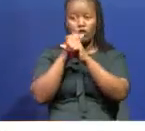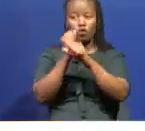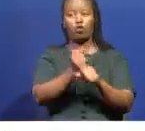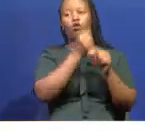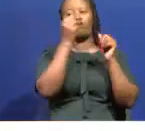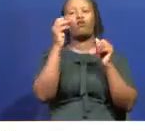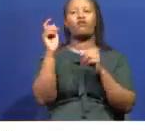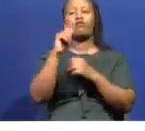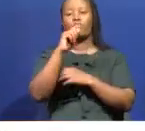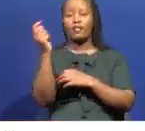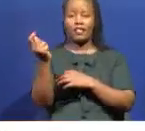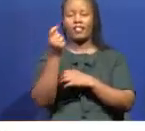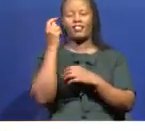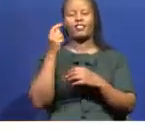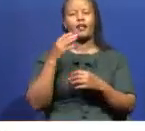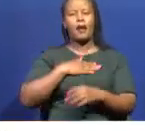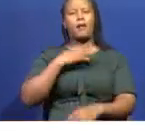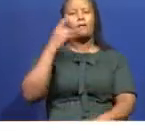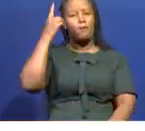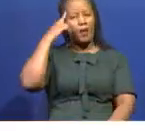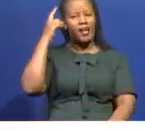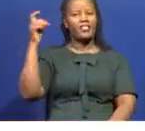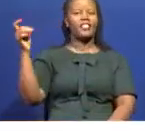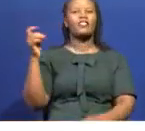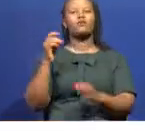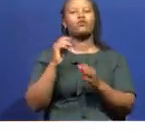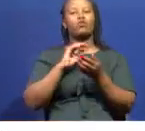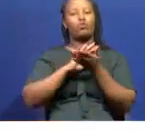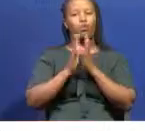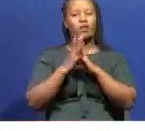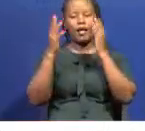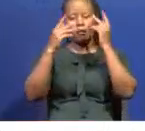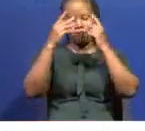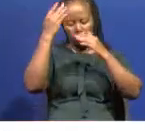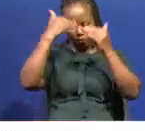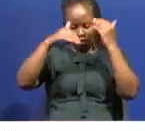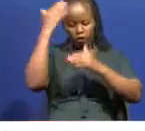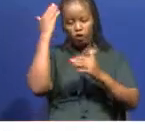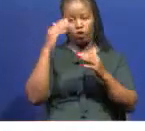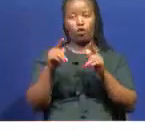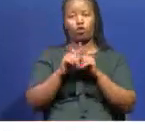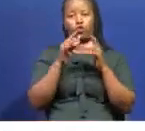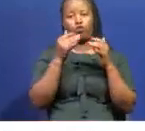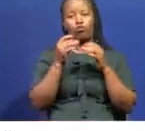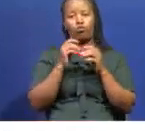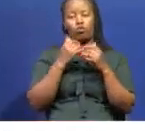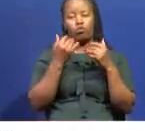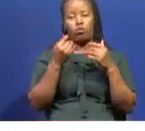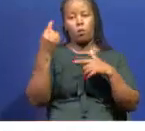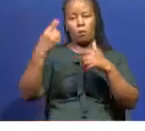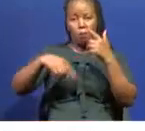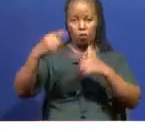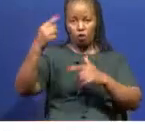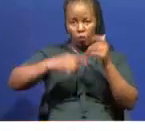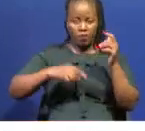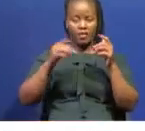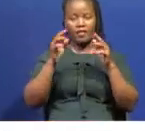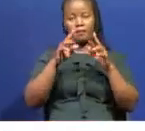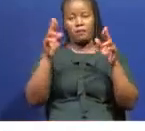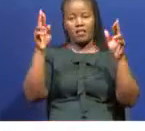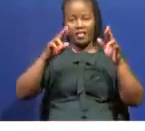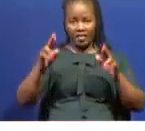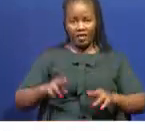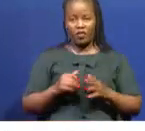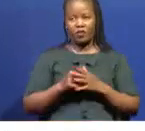milestone for me. It was always my dream to turn professional and play internationally. And I'm